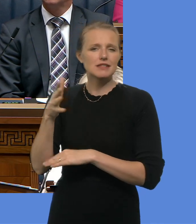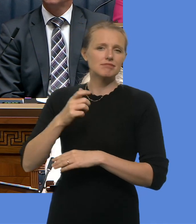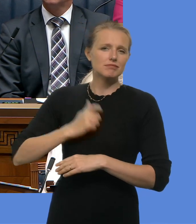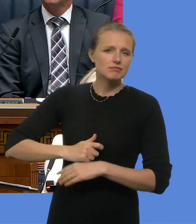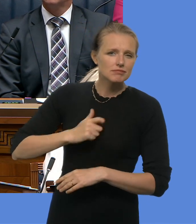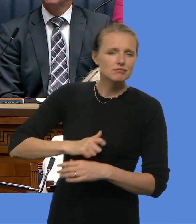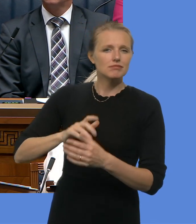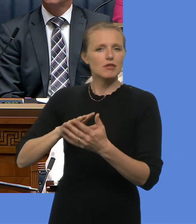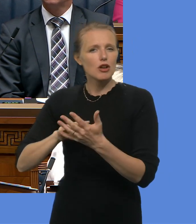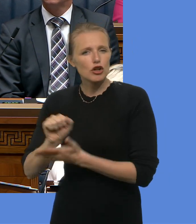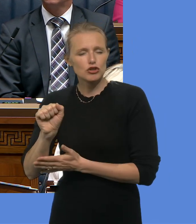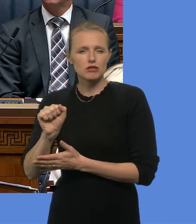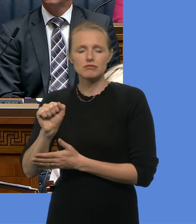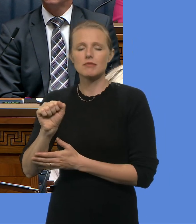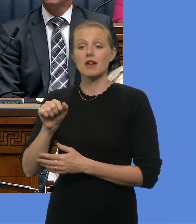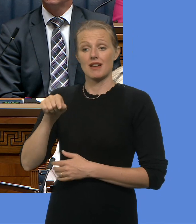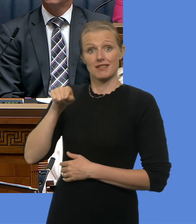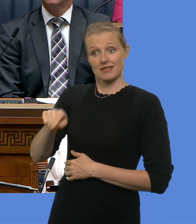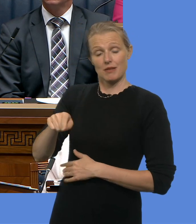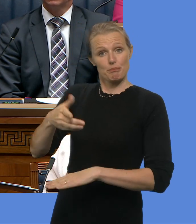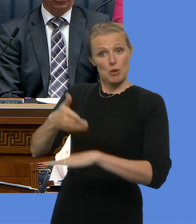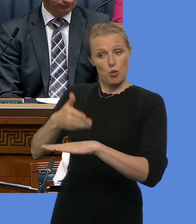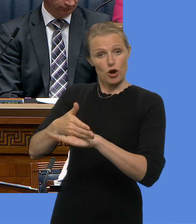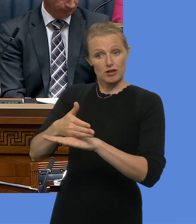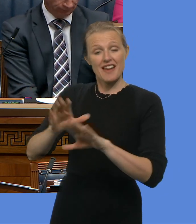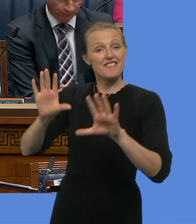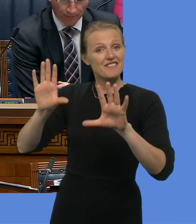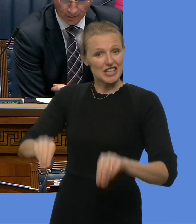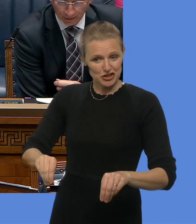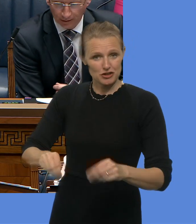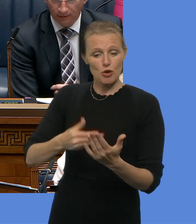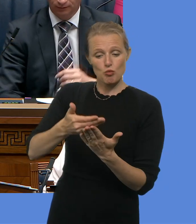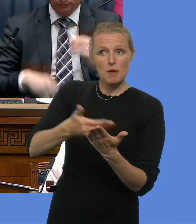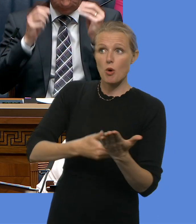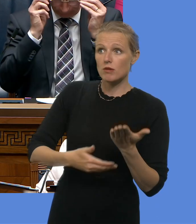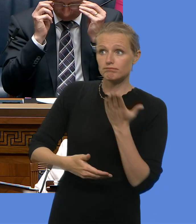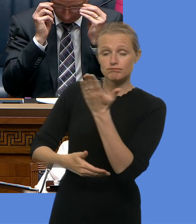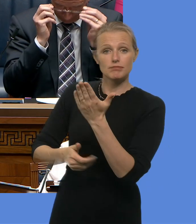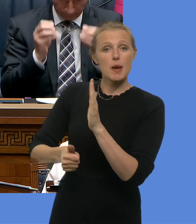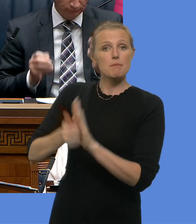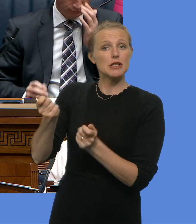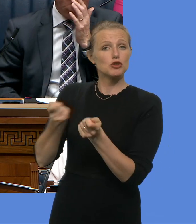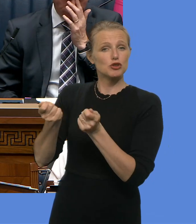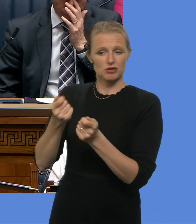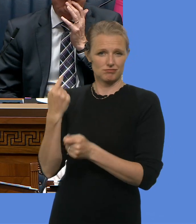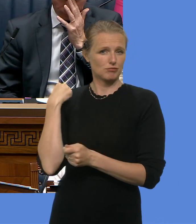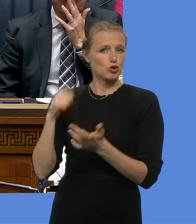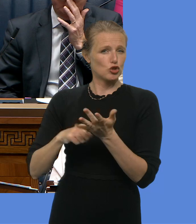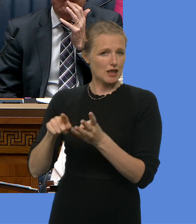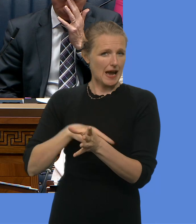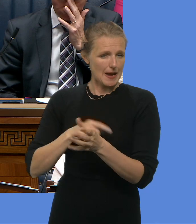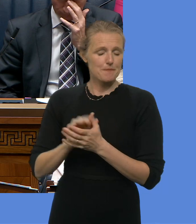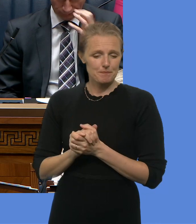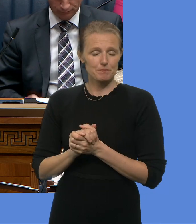otherwise referred to as FICT, concluded its work and provided its final report to Ministers on 17th of July 2020. A series of next